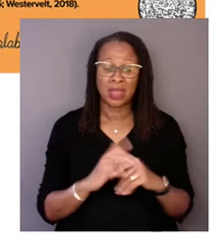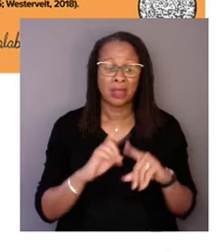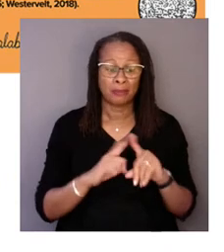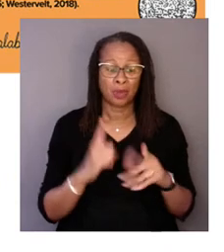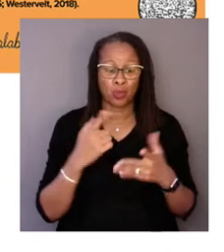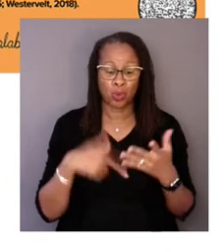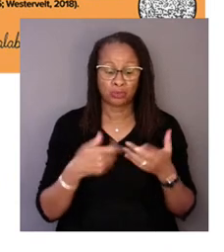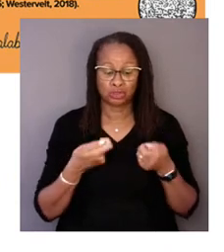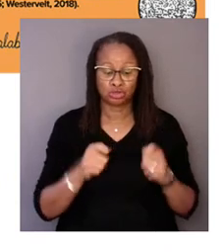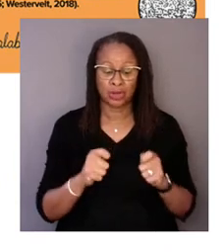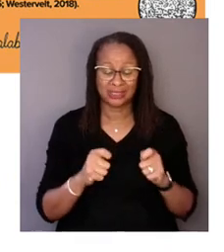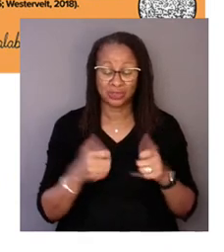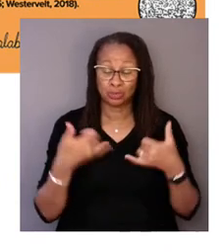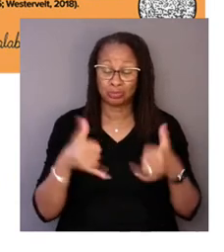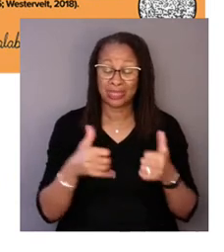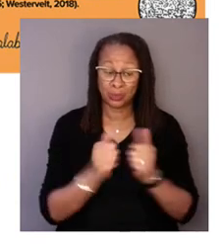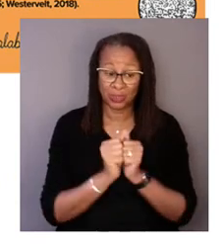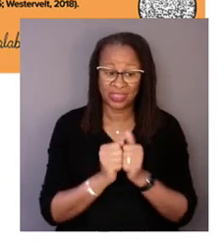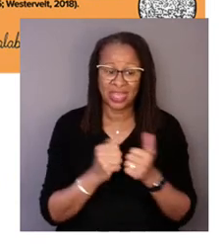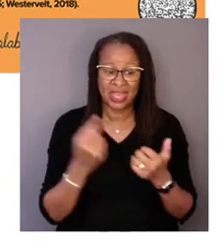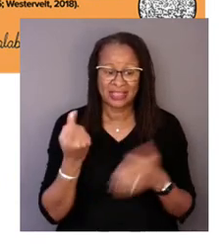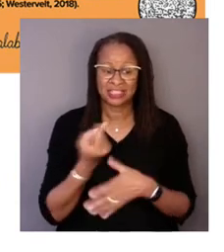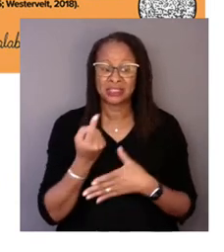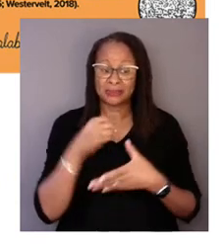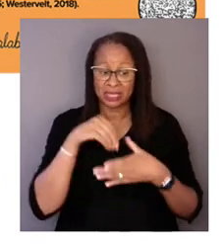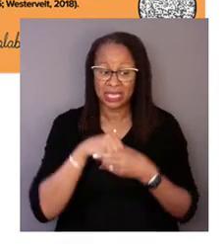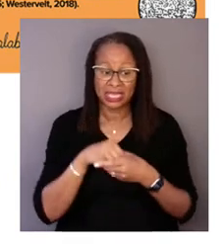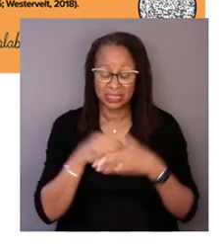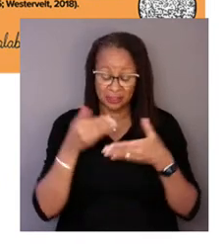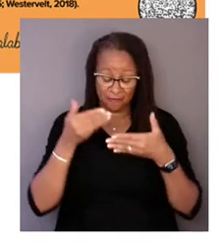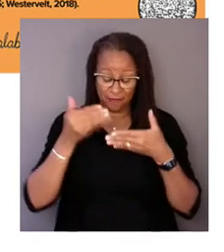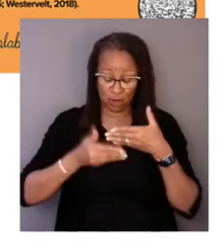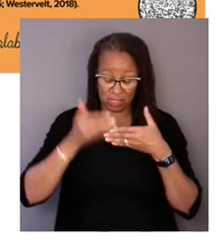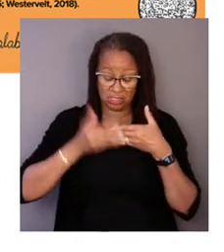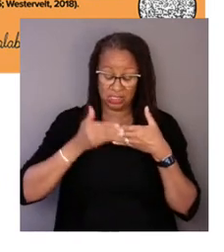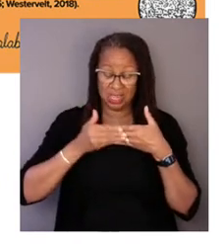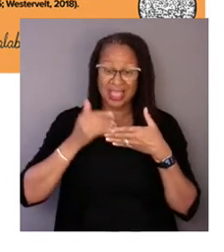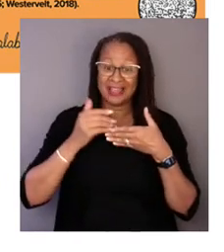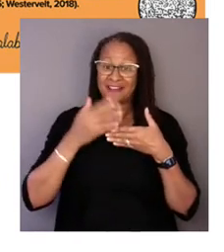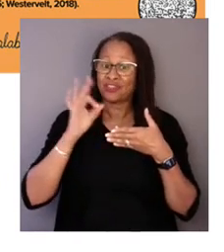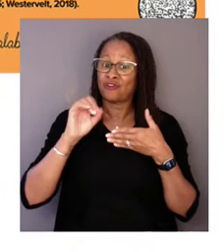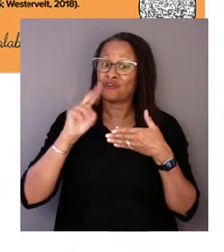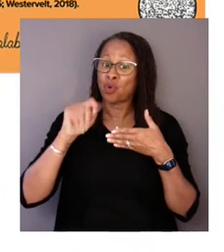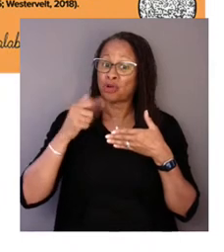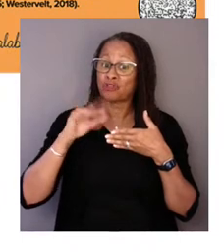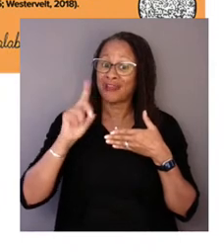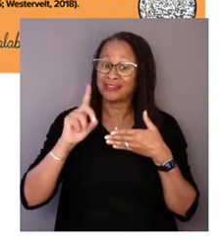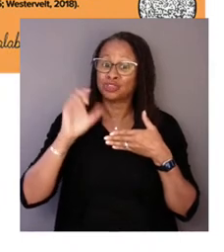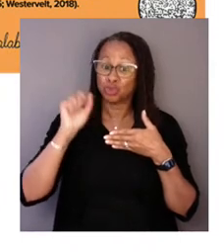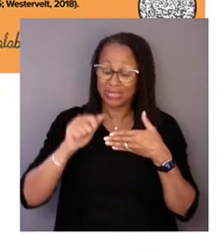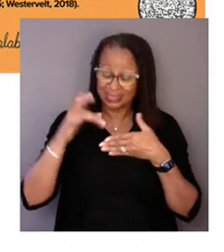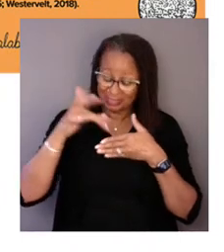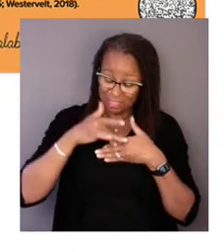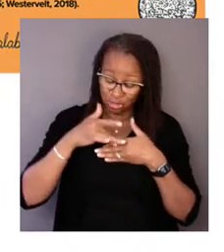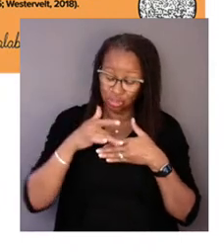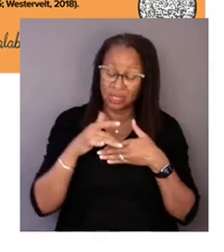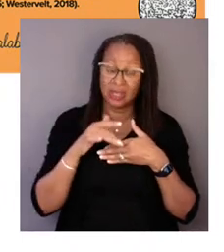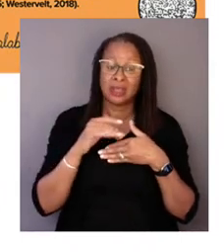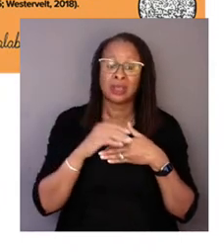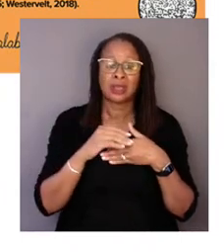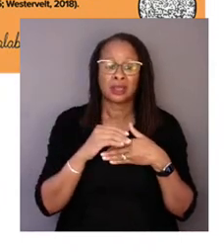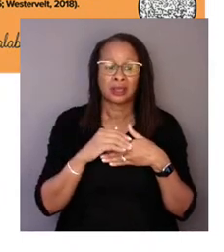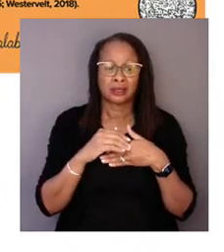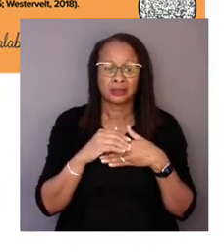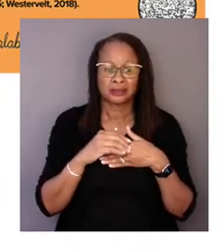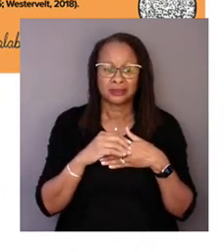that there is something in the foreground which is attainable, which you can reach, And in reaching that thing in the foreground, you